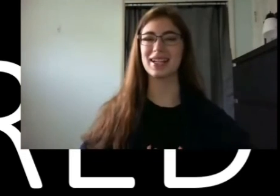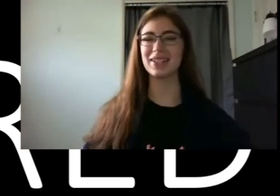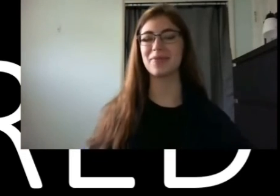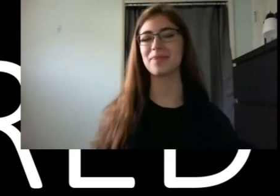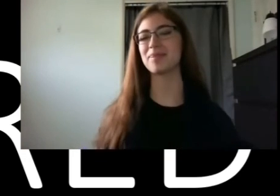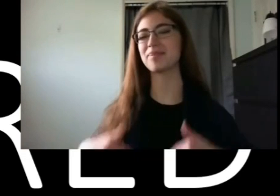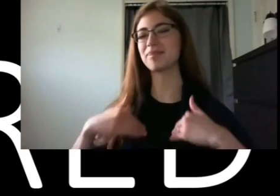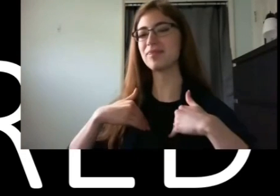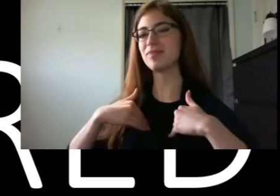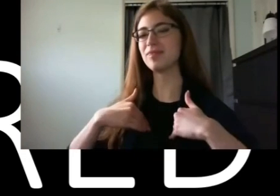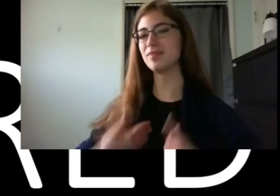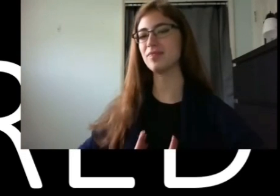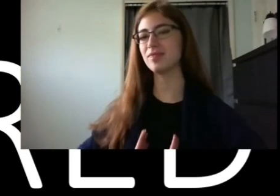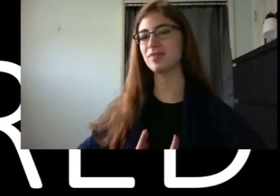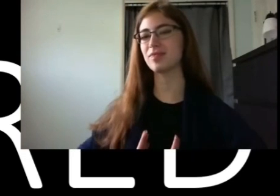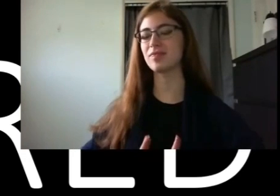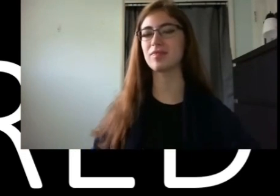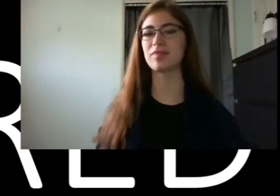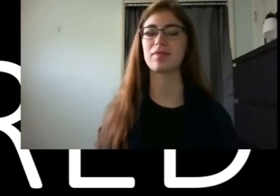Tired.